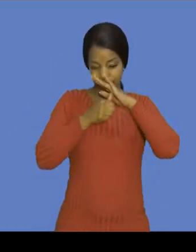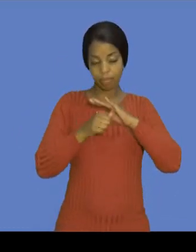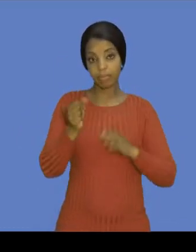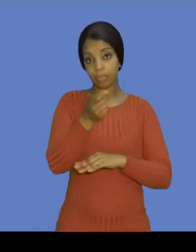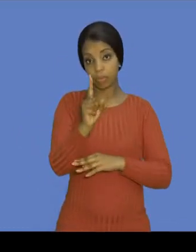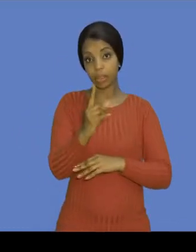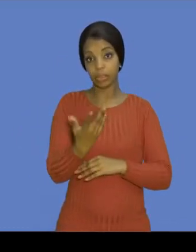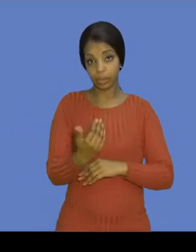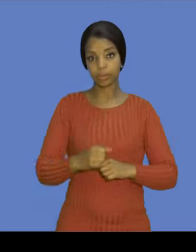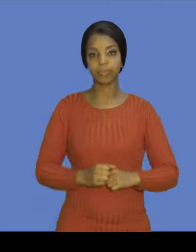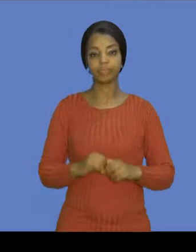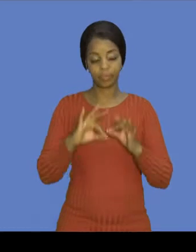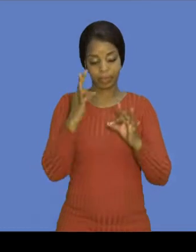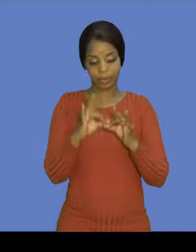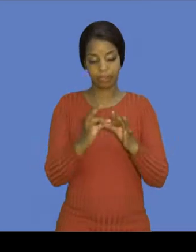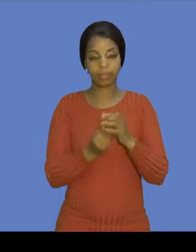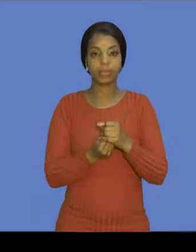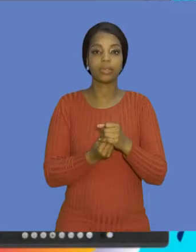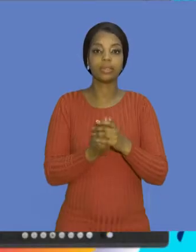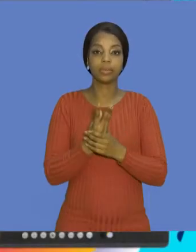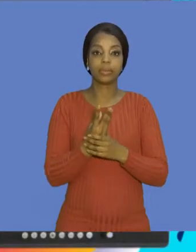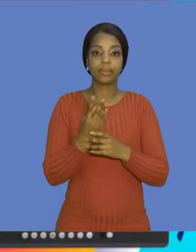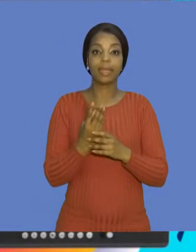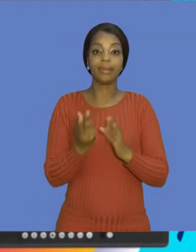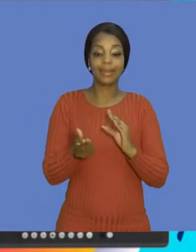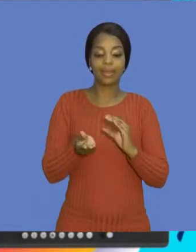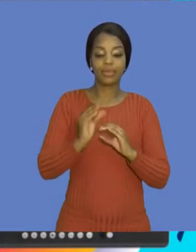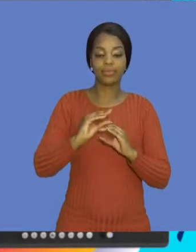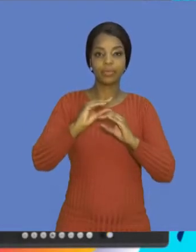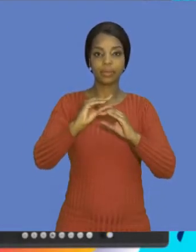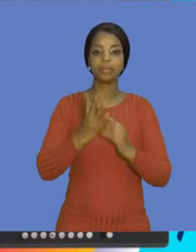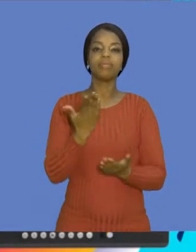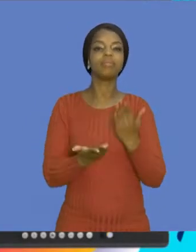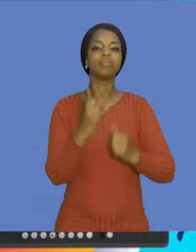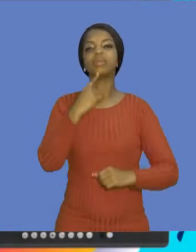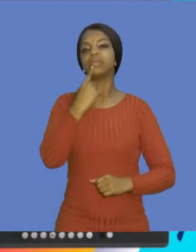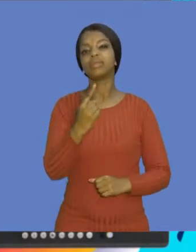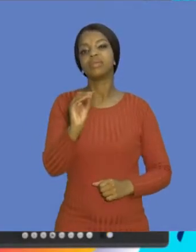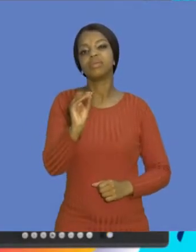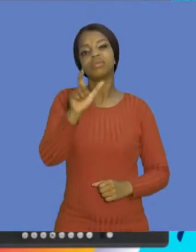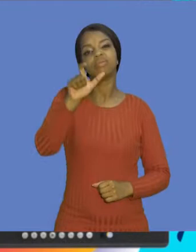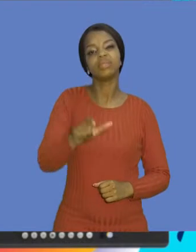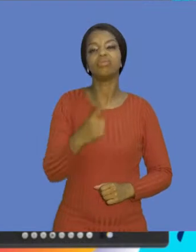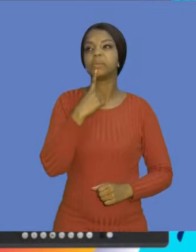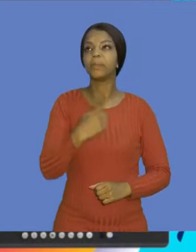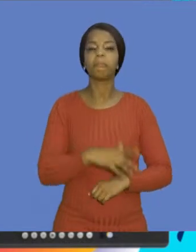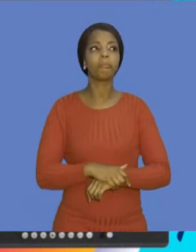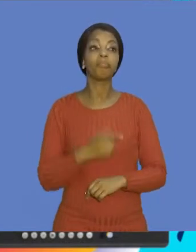interest. Now, let's say we have a scenario where there's a person, Busi in this context, wants to